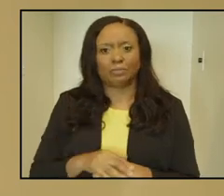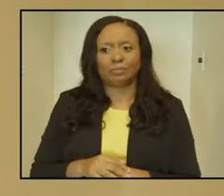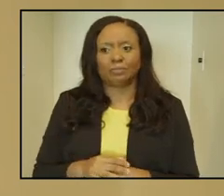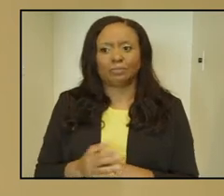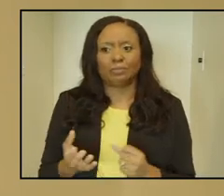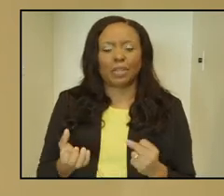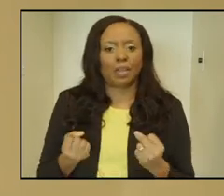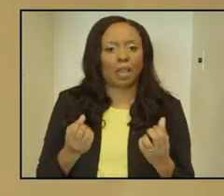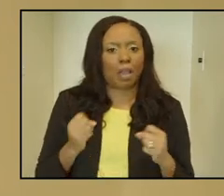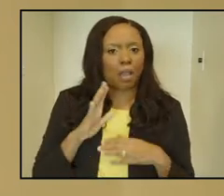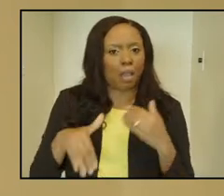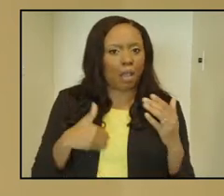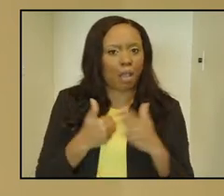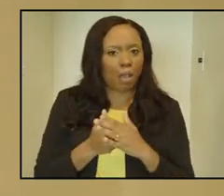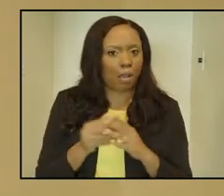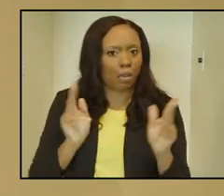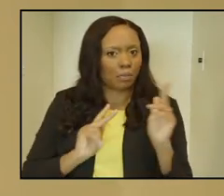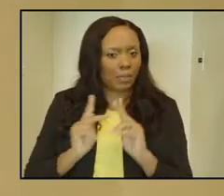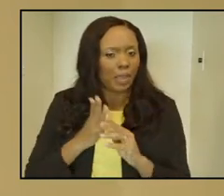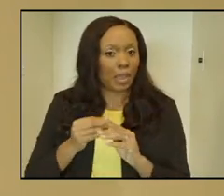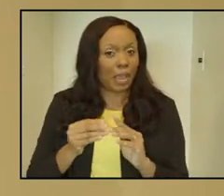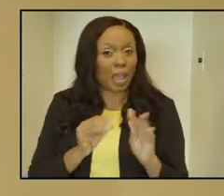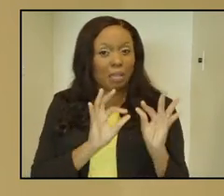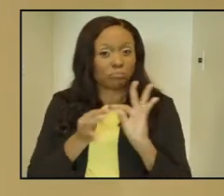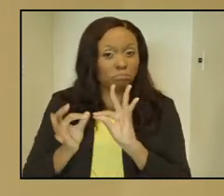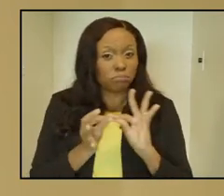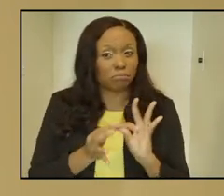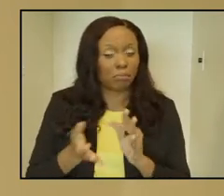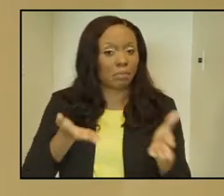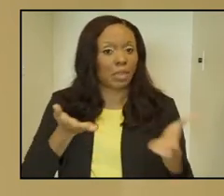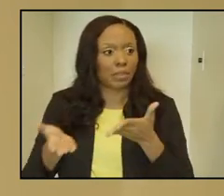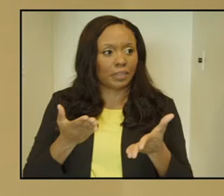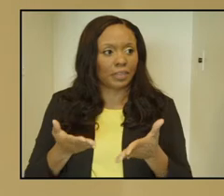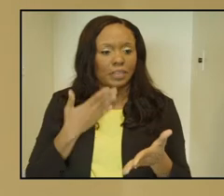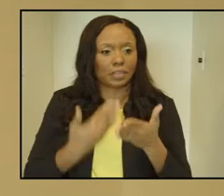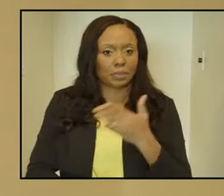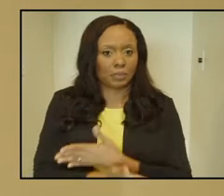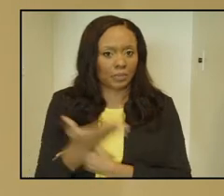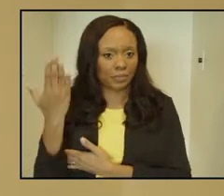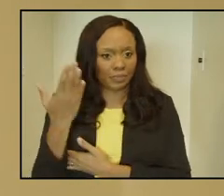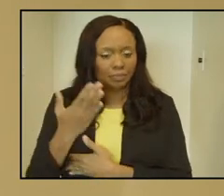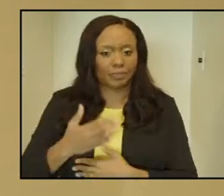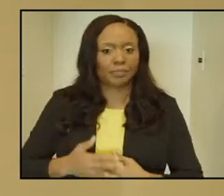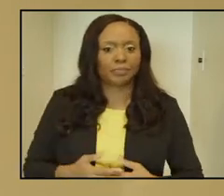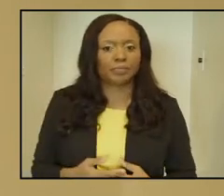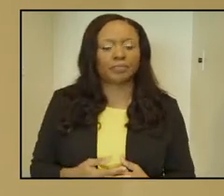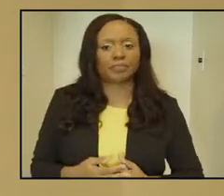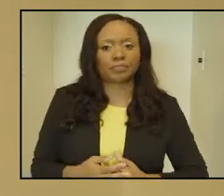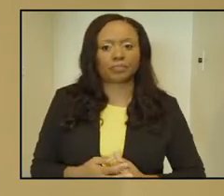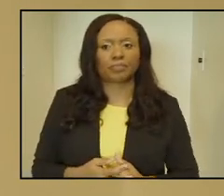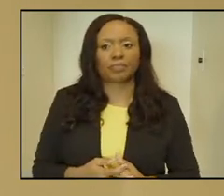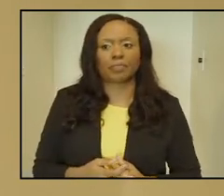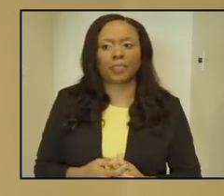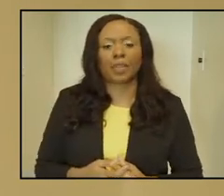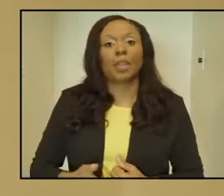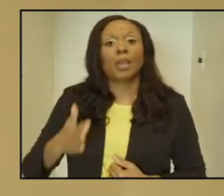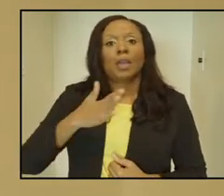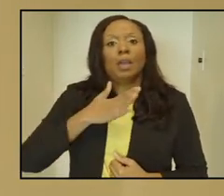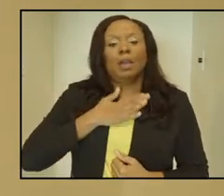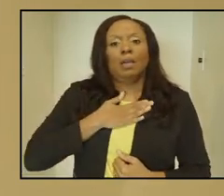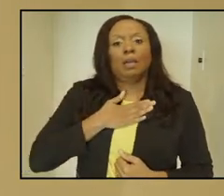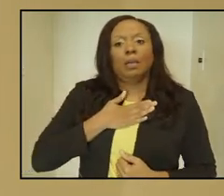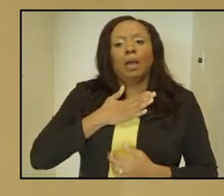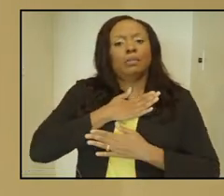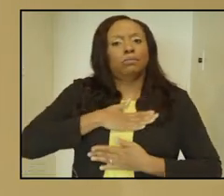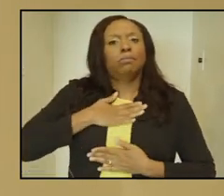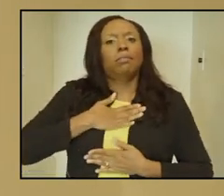Language Interpretation Services. Good morning. The pleasure is mine to deliver opening remarks